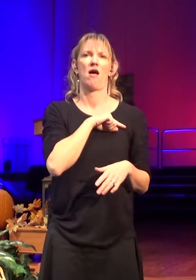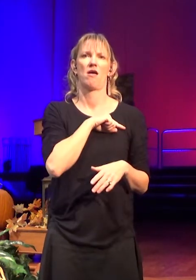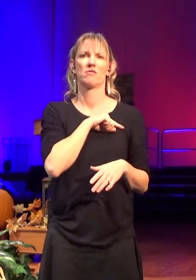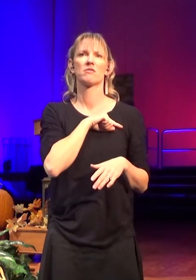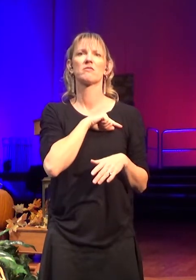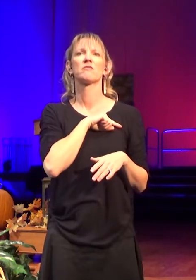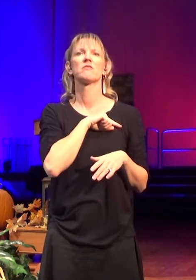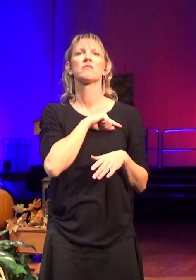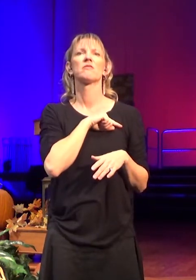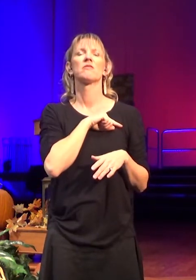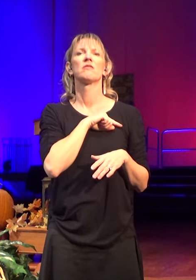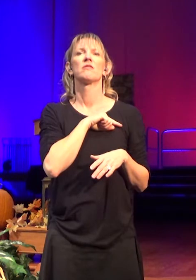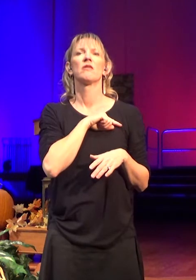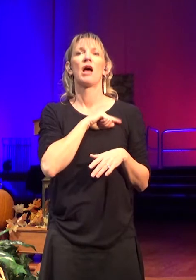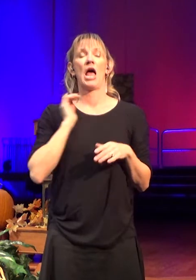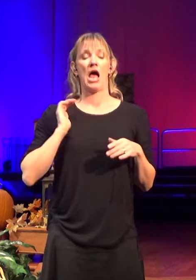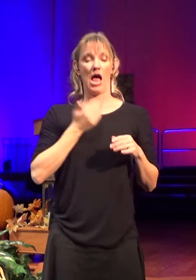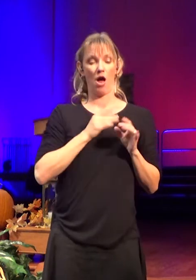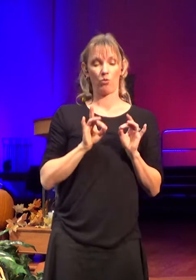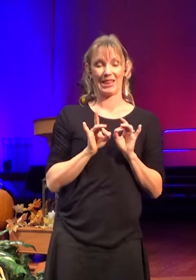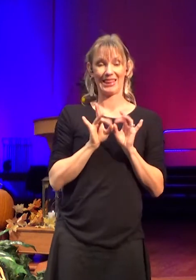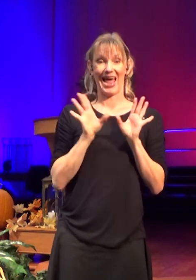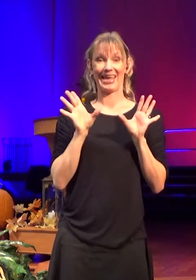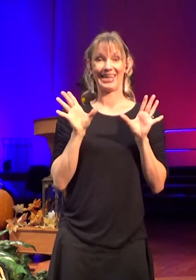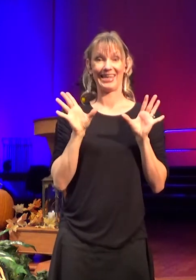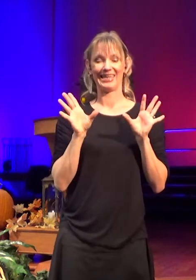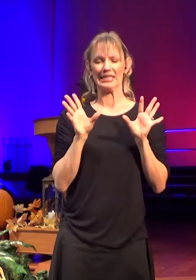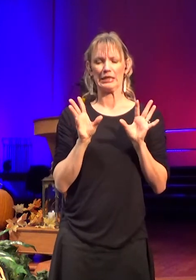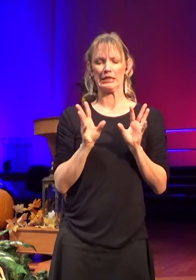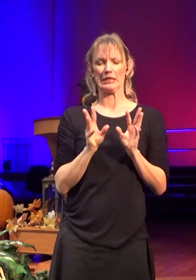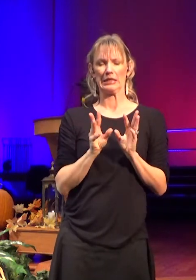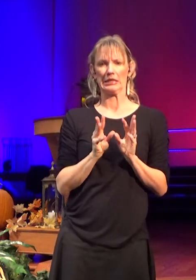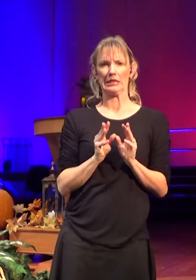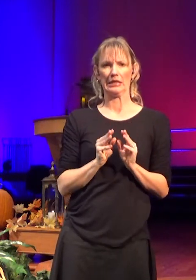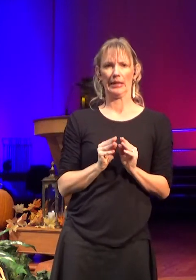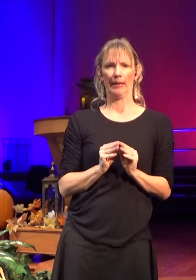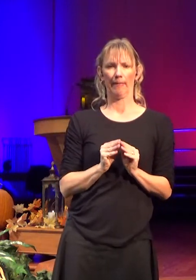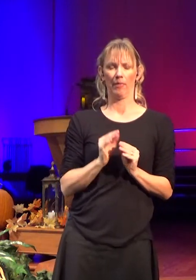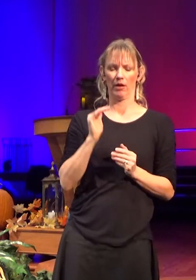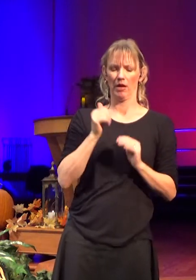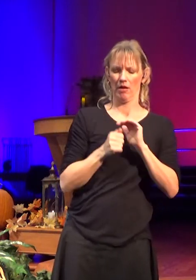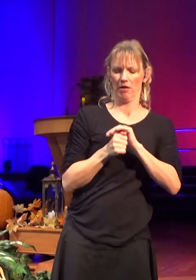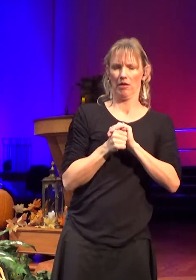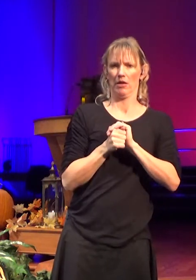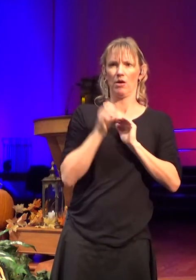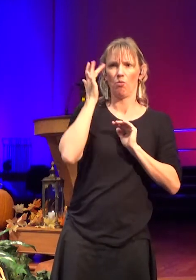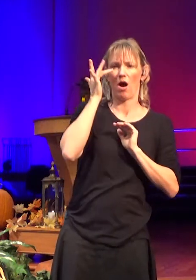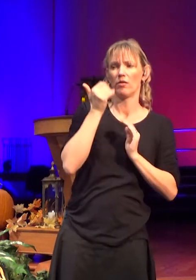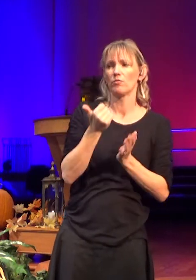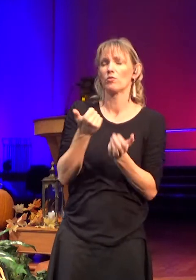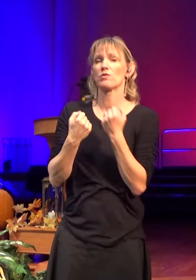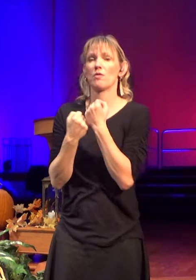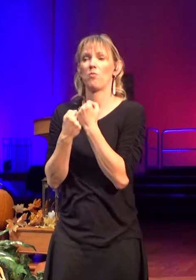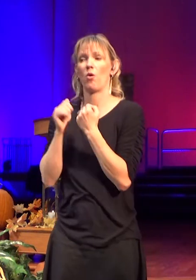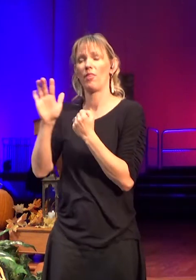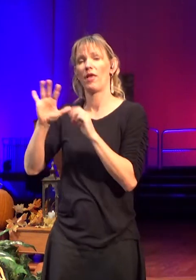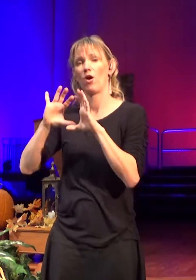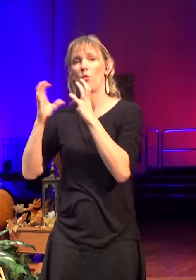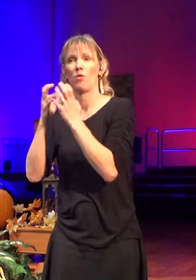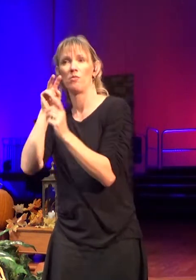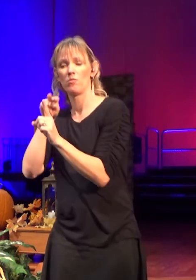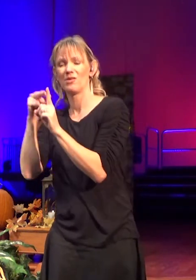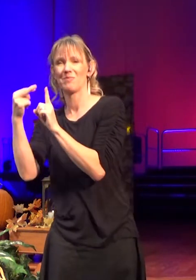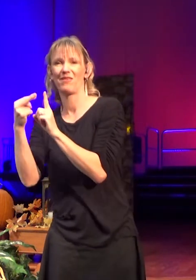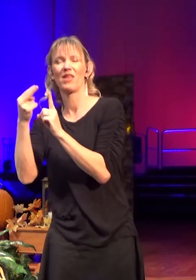How many of us have dimmed our light in order to